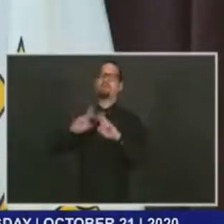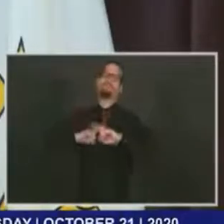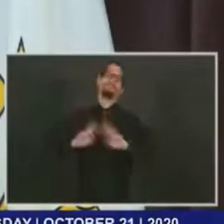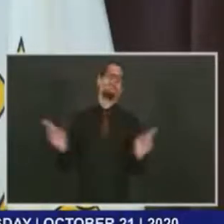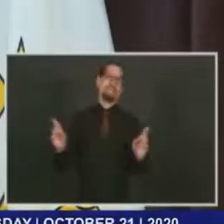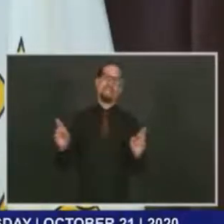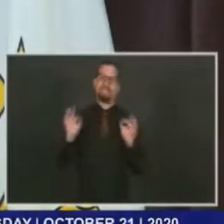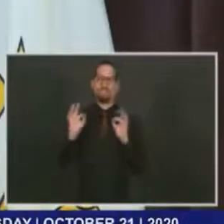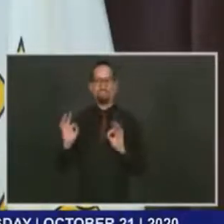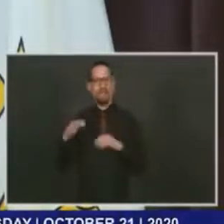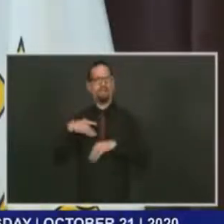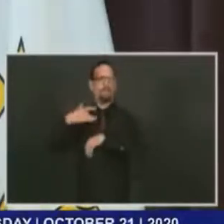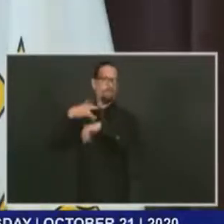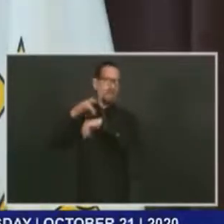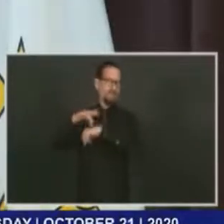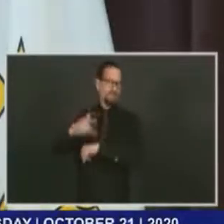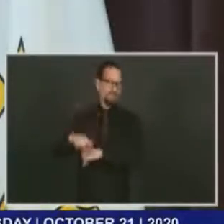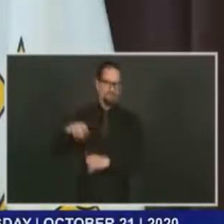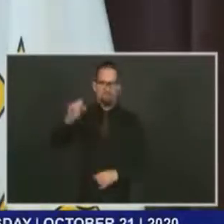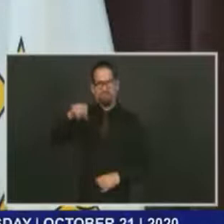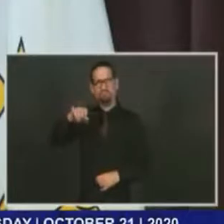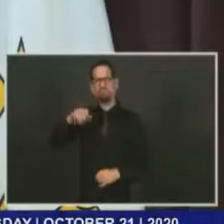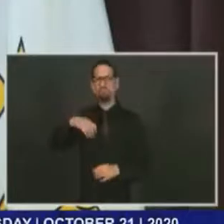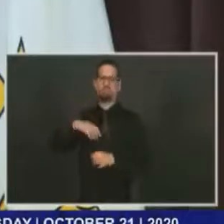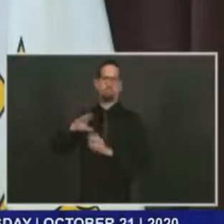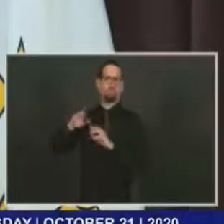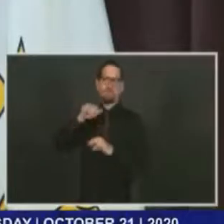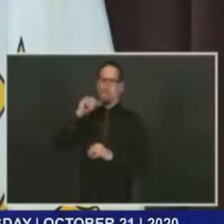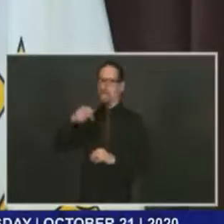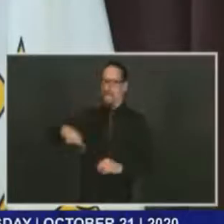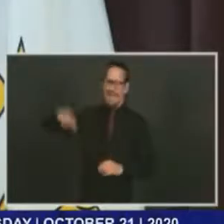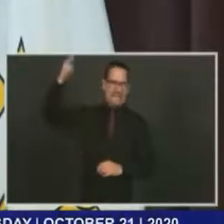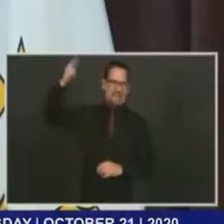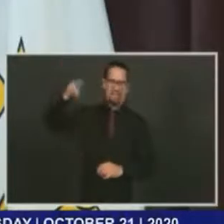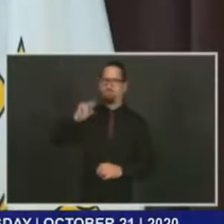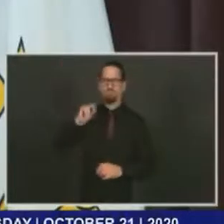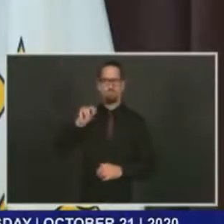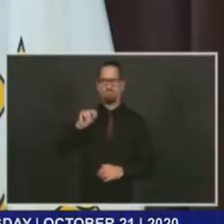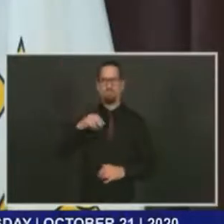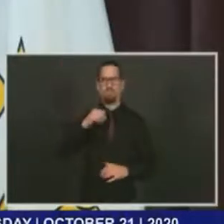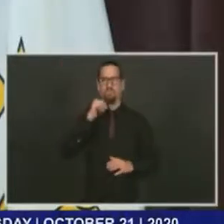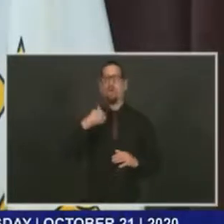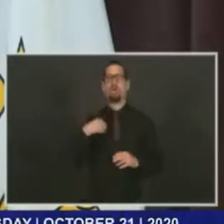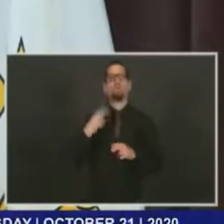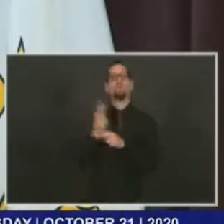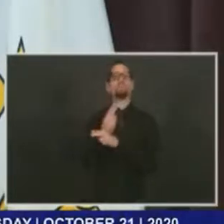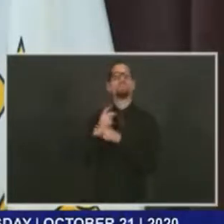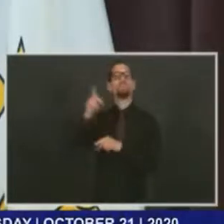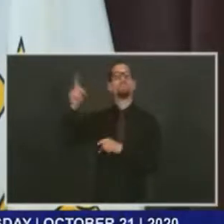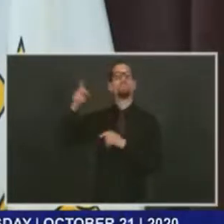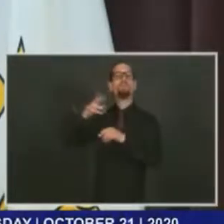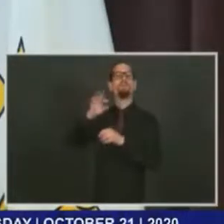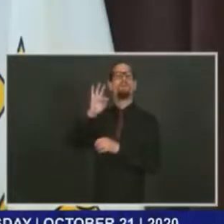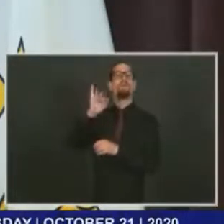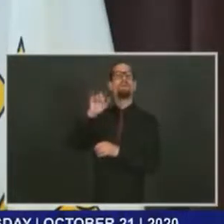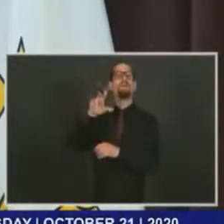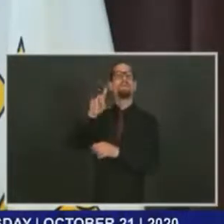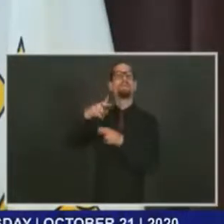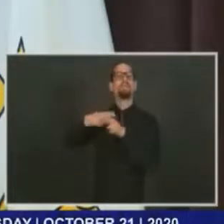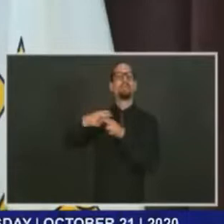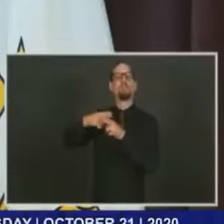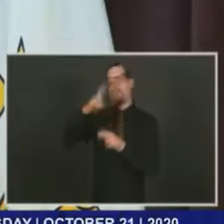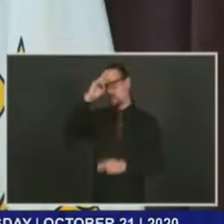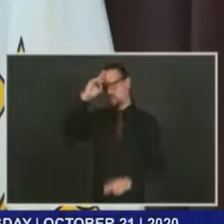that's needed. There isn't any intention of moving to a field hospital because of the capacity that is available